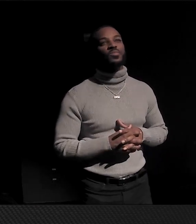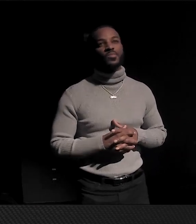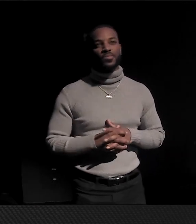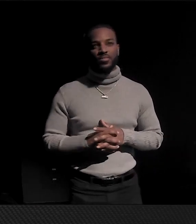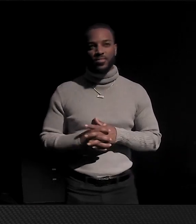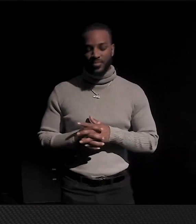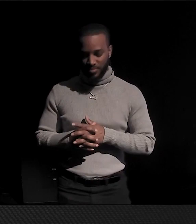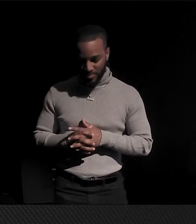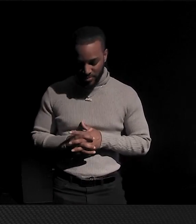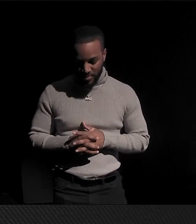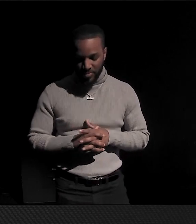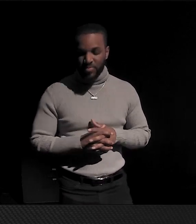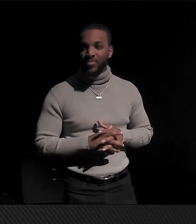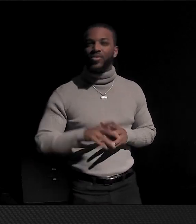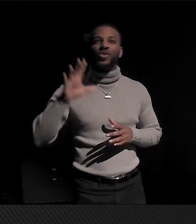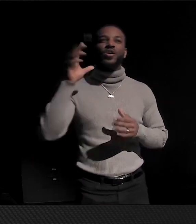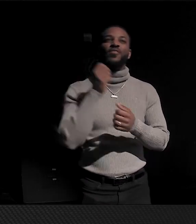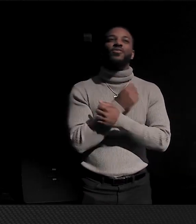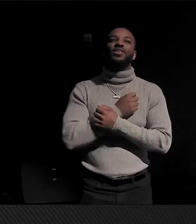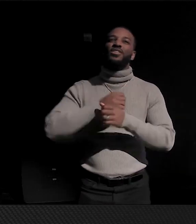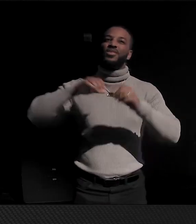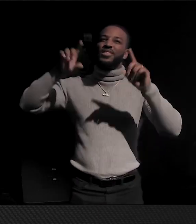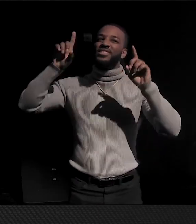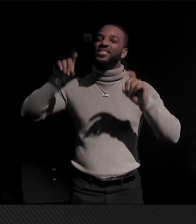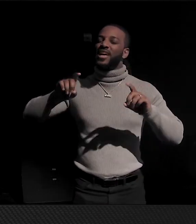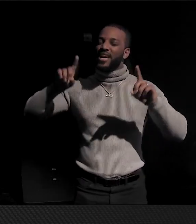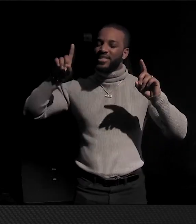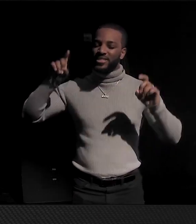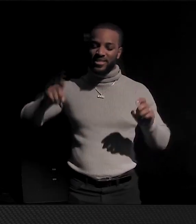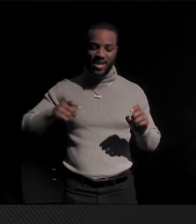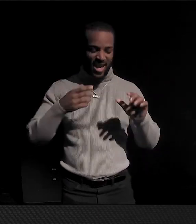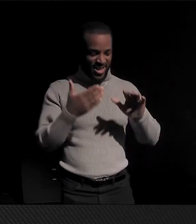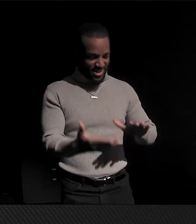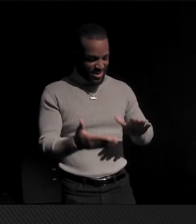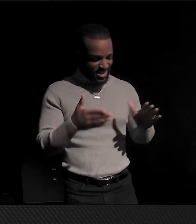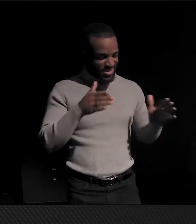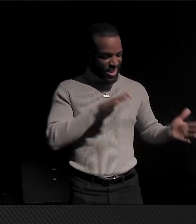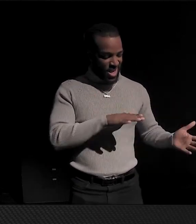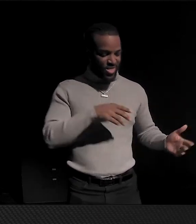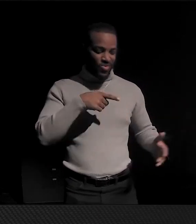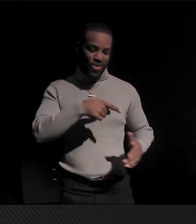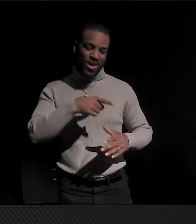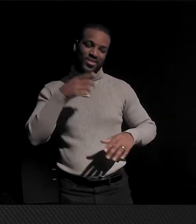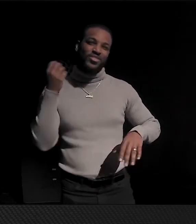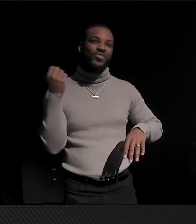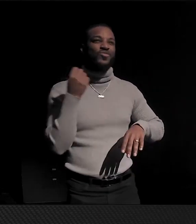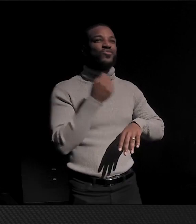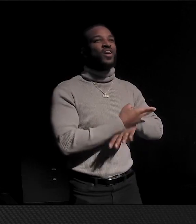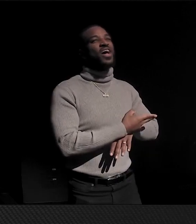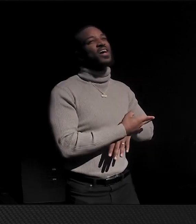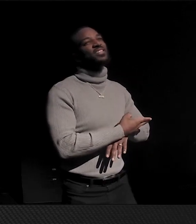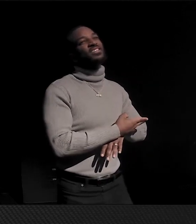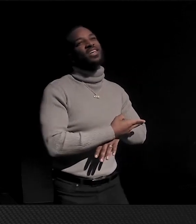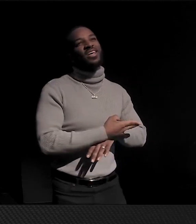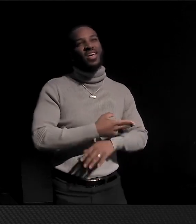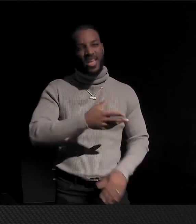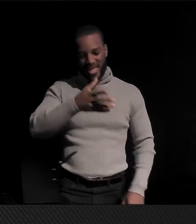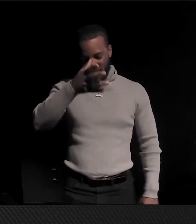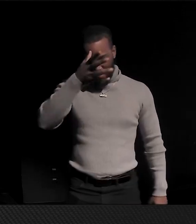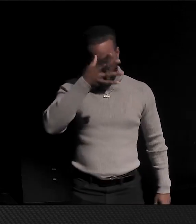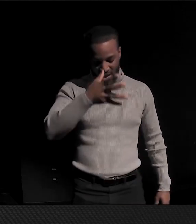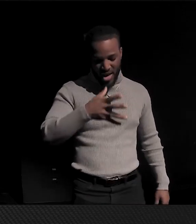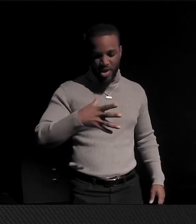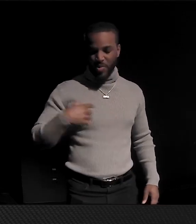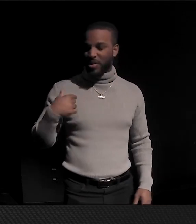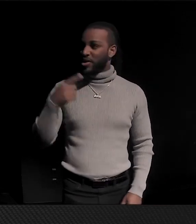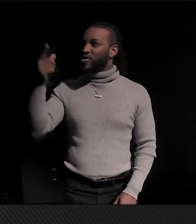sing. Your love, it was tested. Your love, it was tested. When death was arrested,